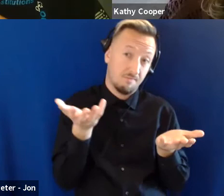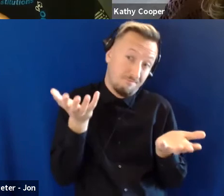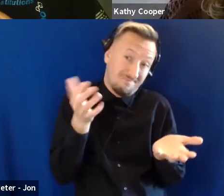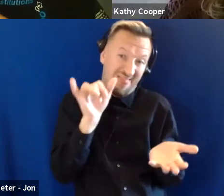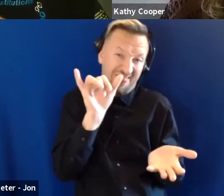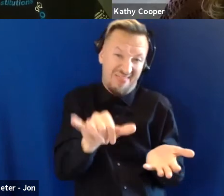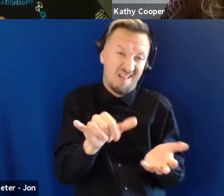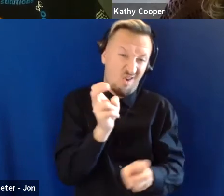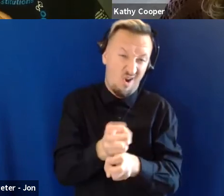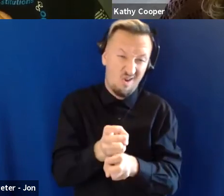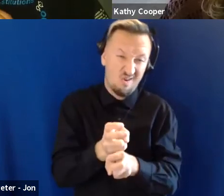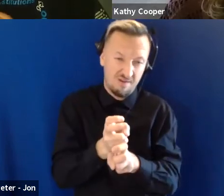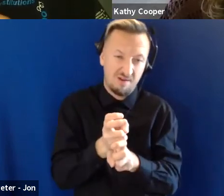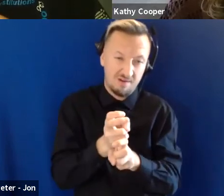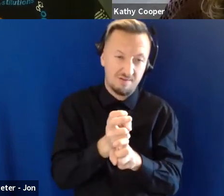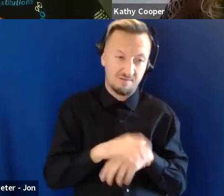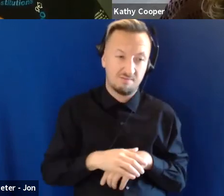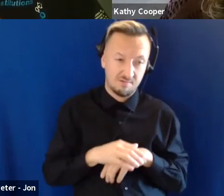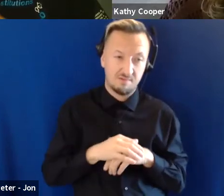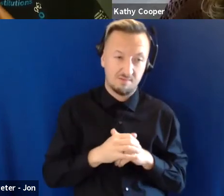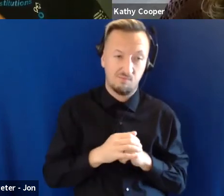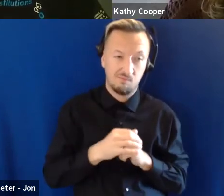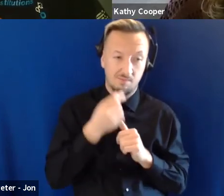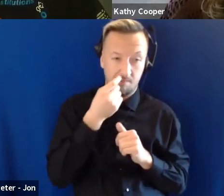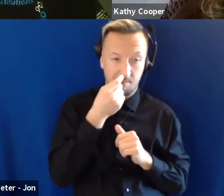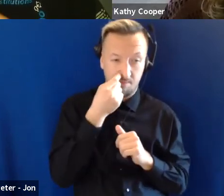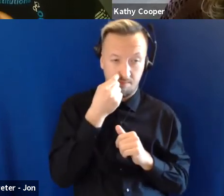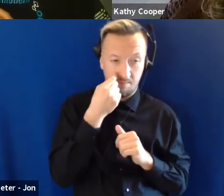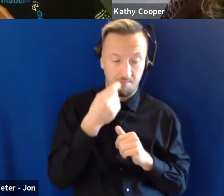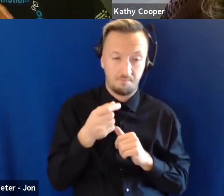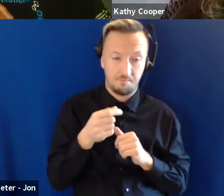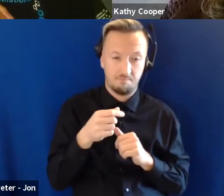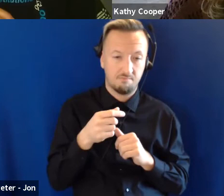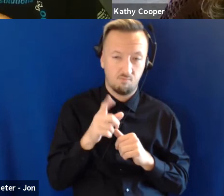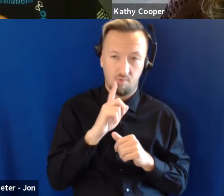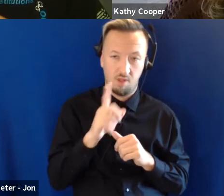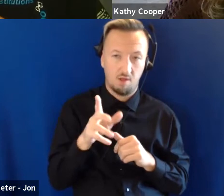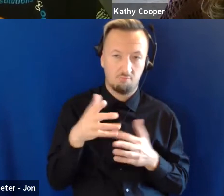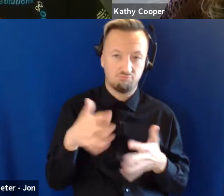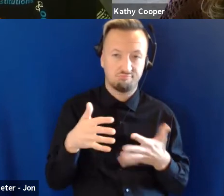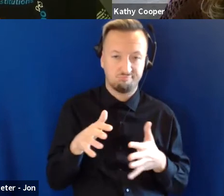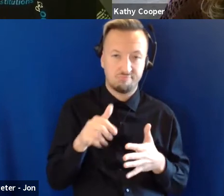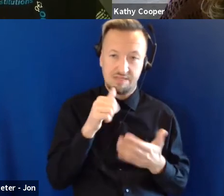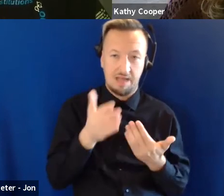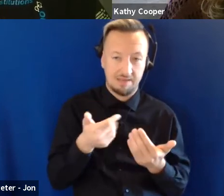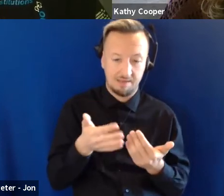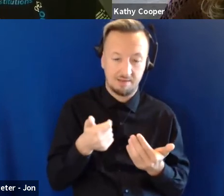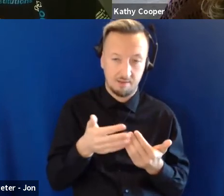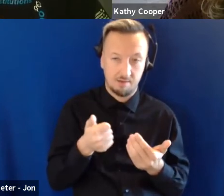the hard part. That's the hard part of this whole thing. And so